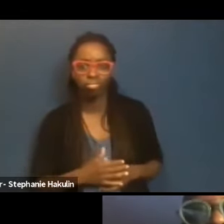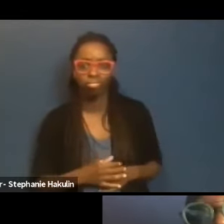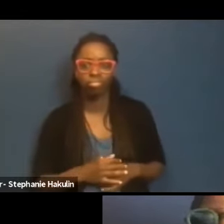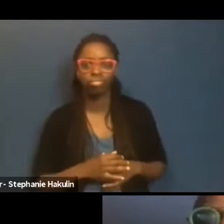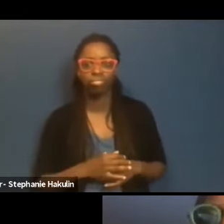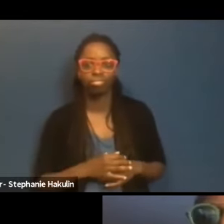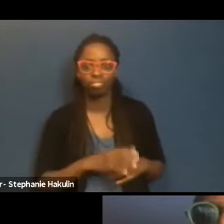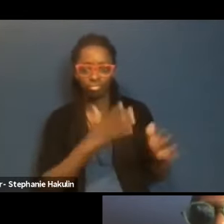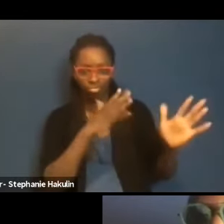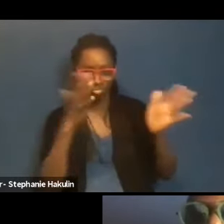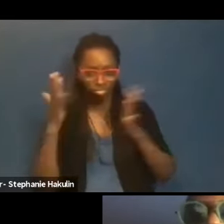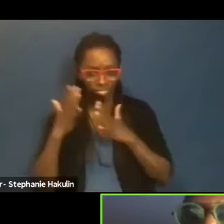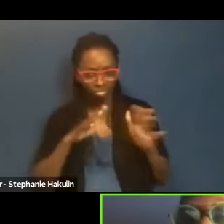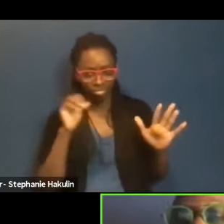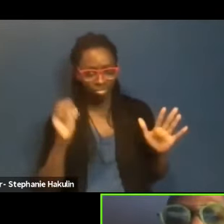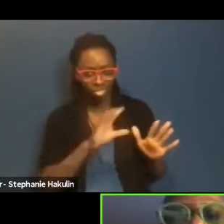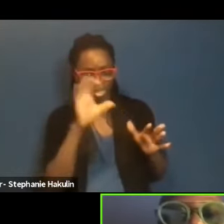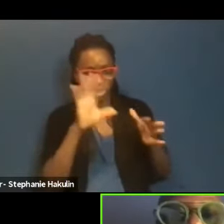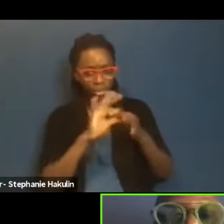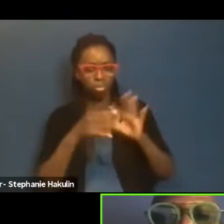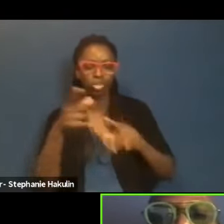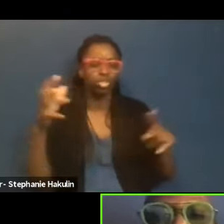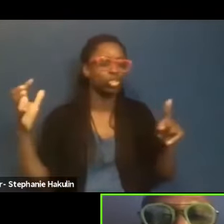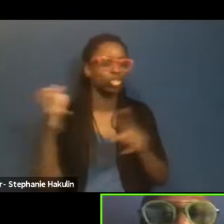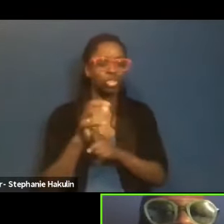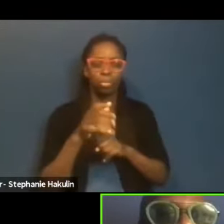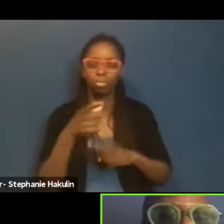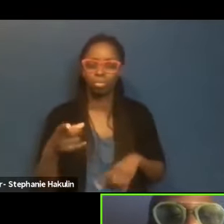champion, my fam, Malik.